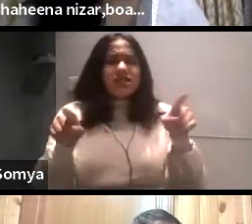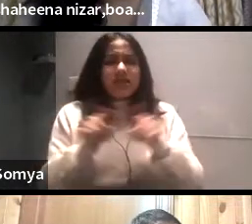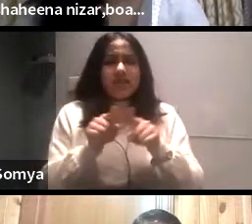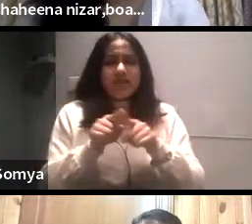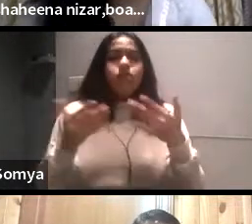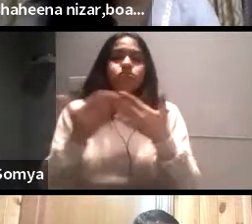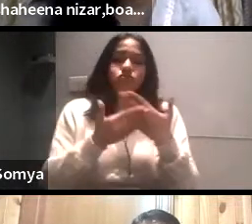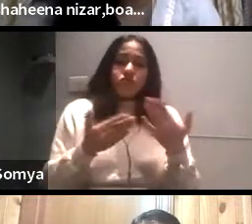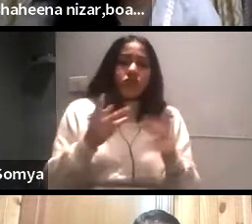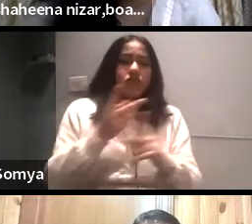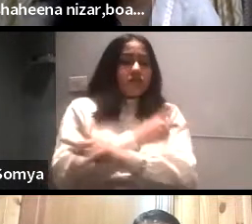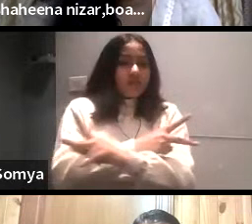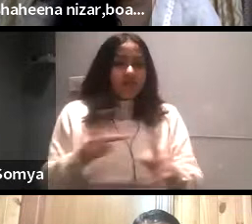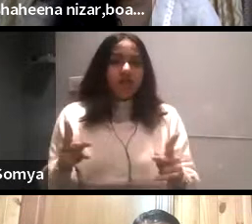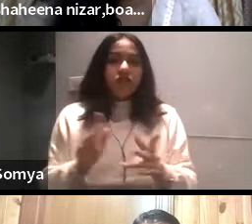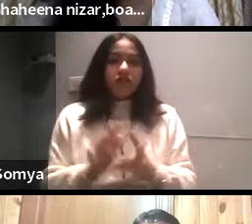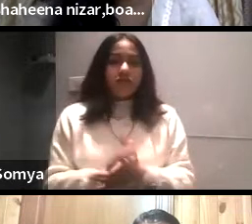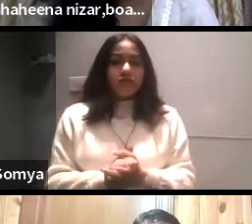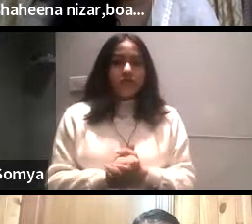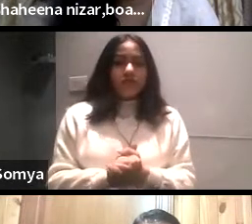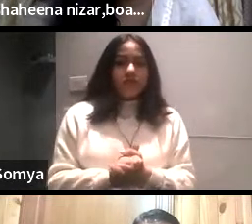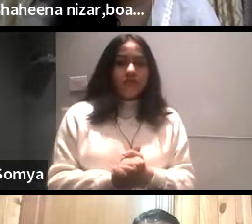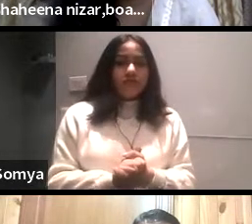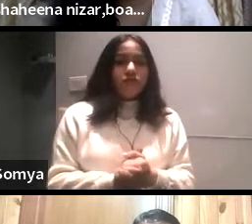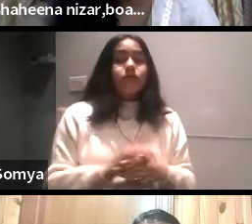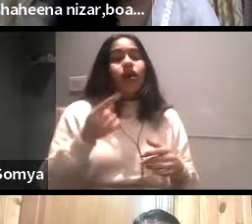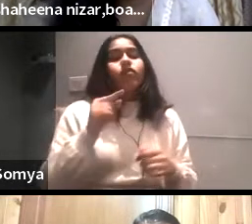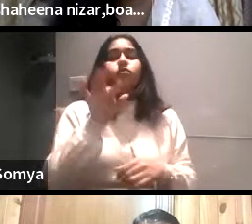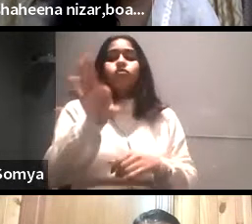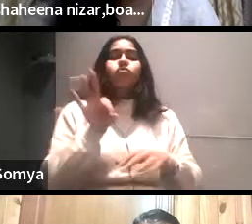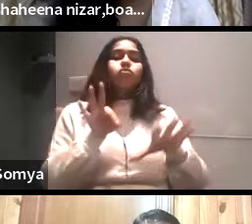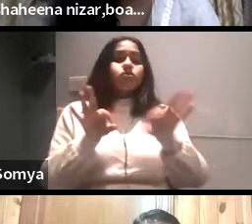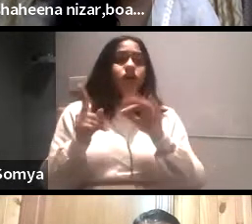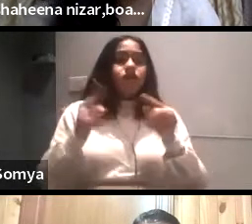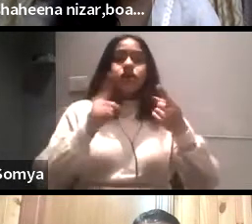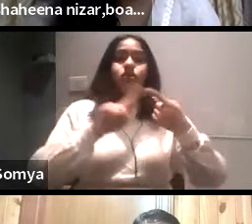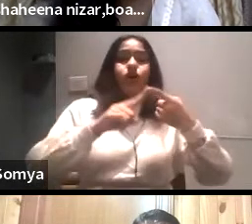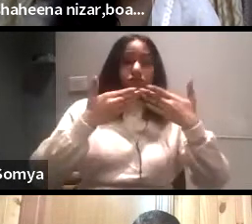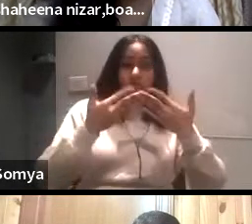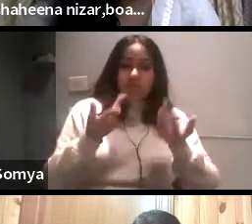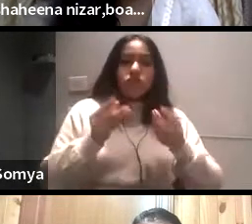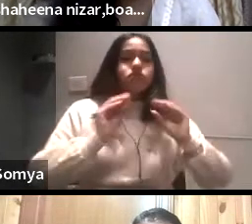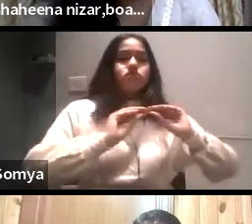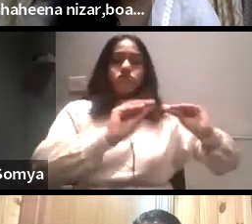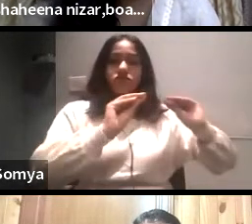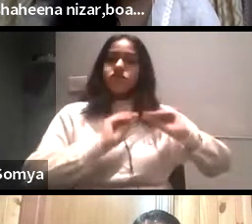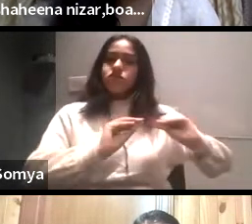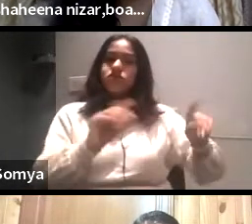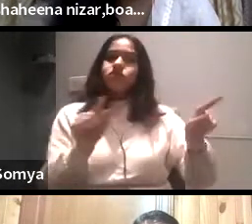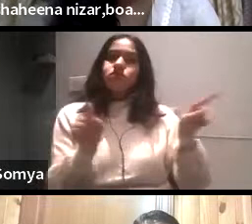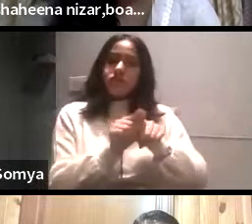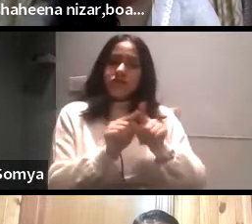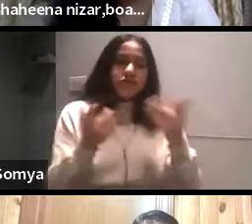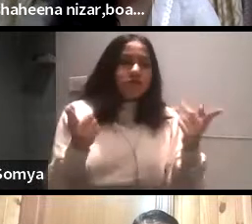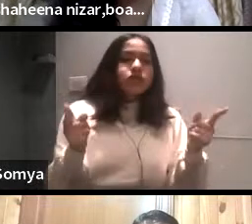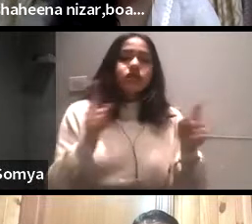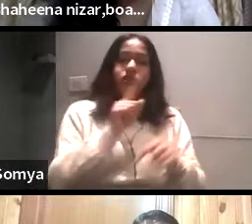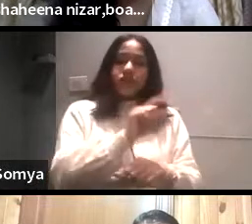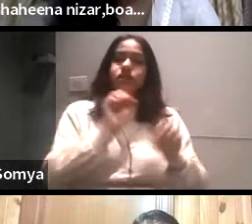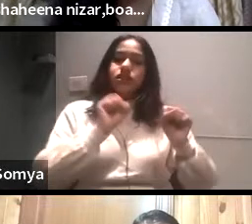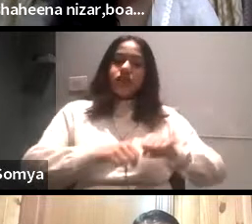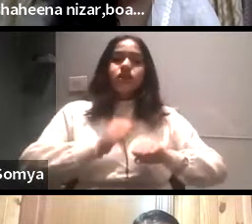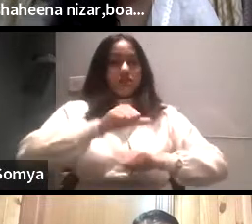younger. So they've chosen to educate themselves in some way and go on to have really, really